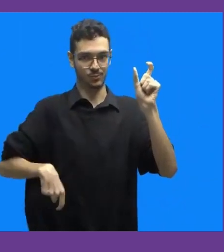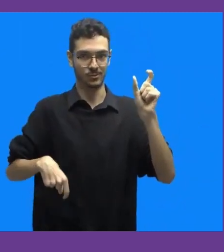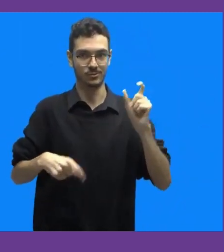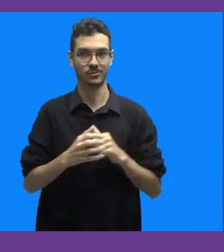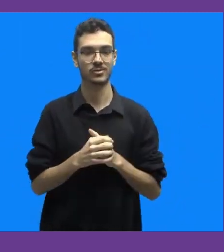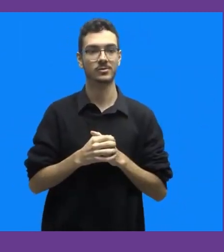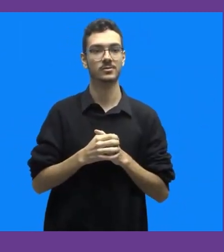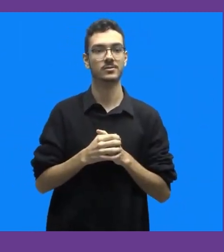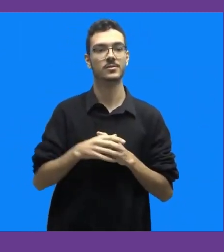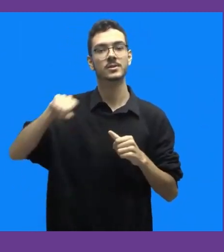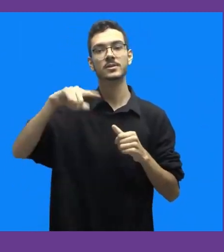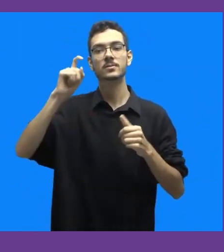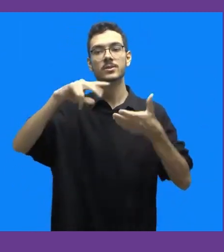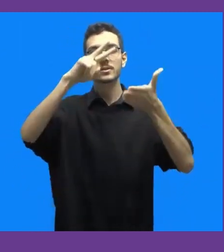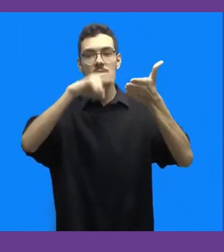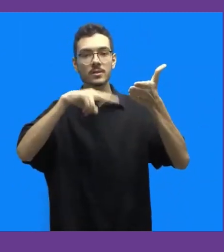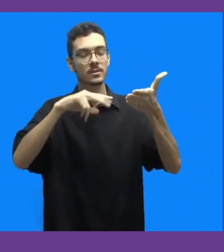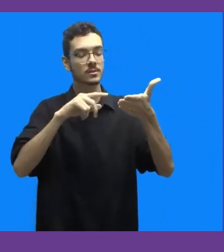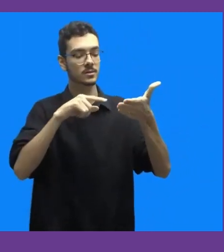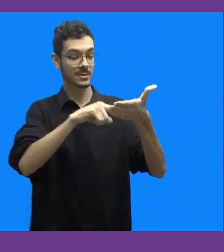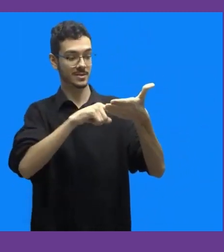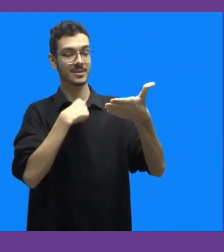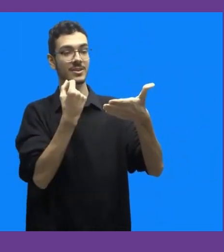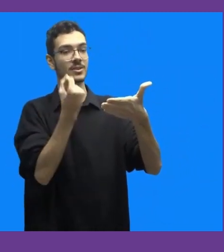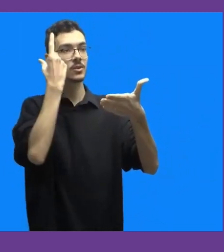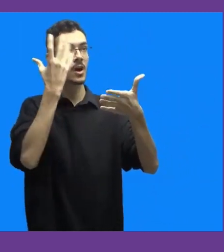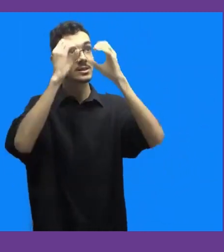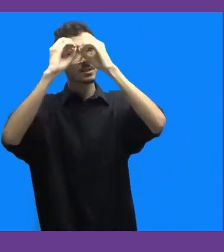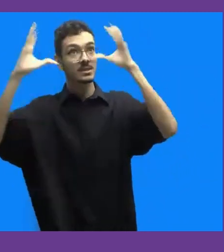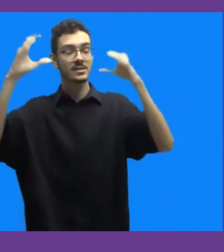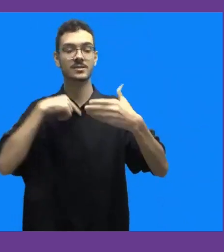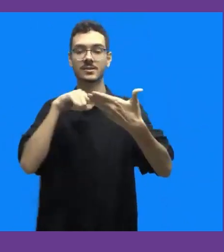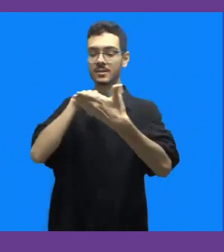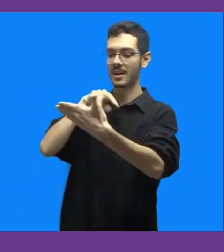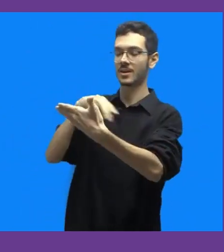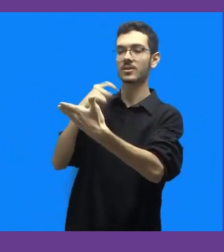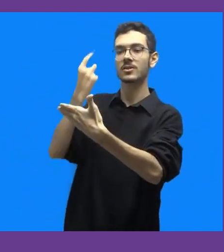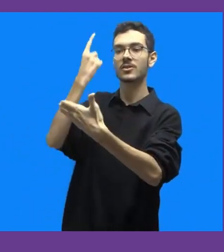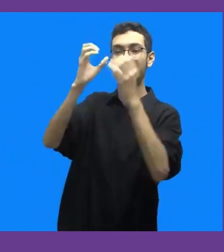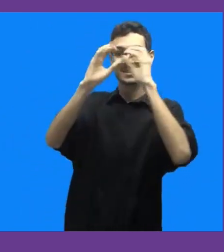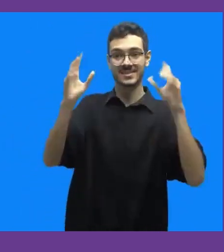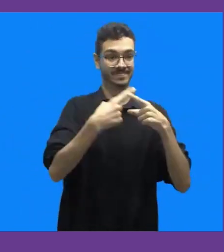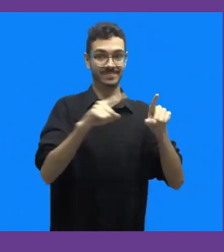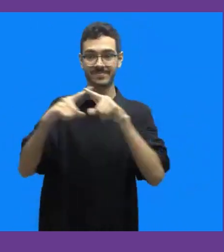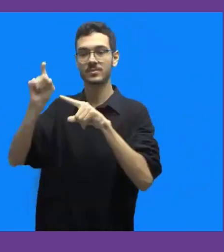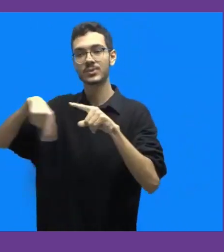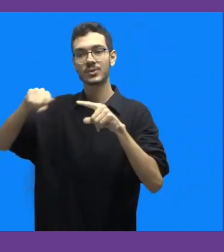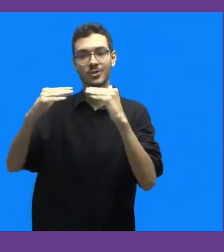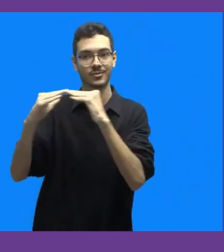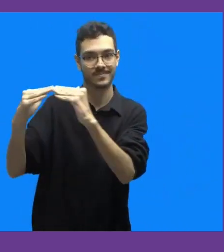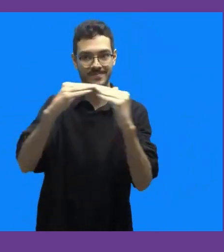course, the something that we also added, so to guarantee that we were talking about the